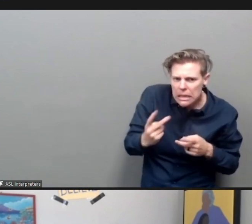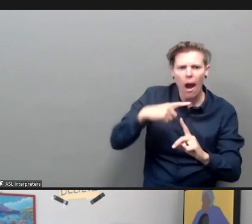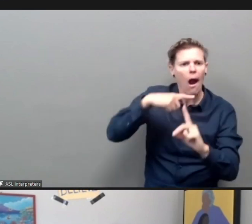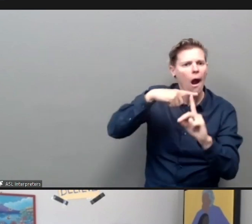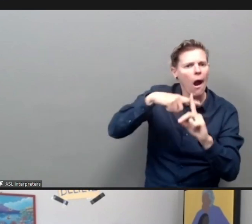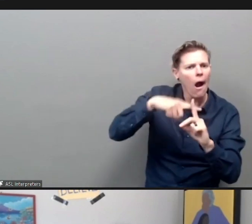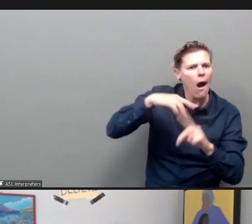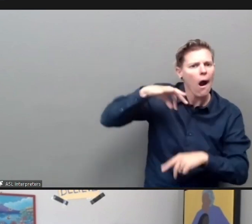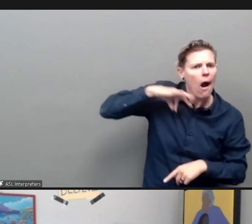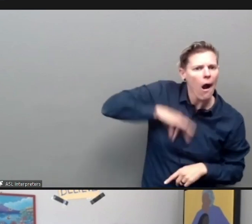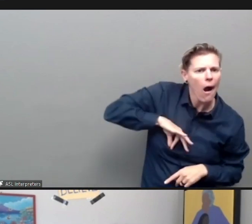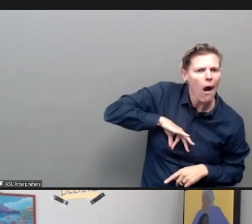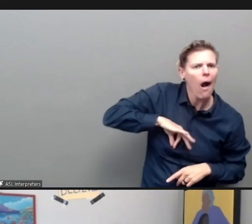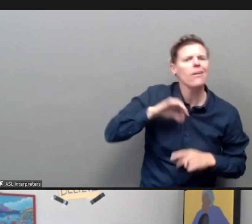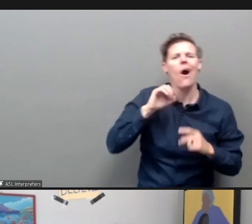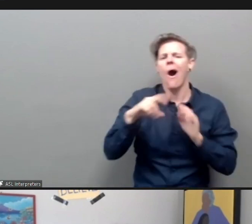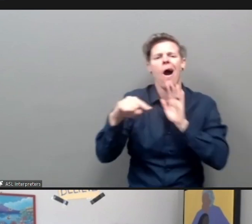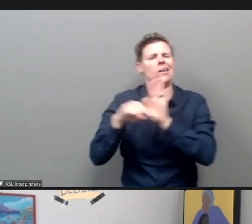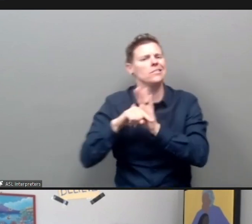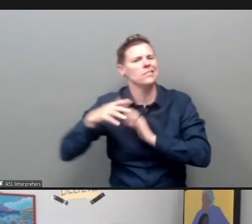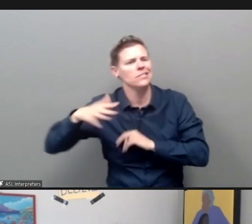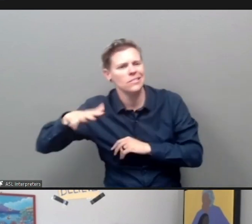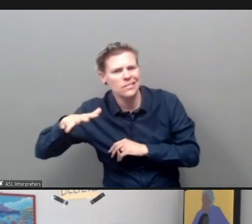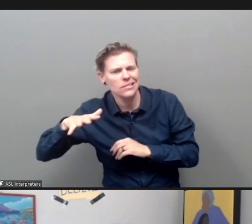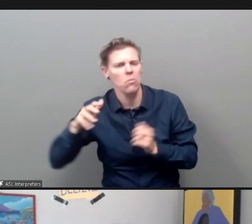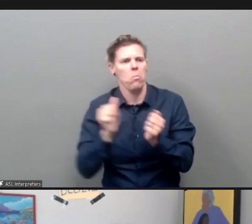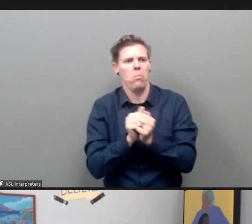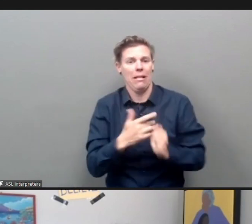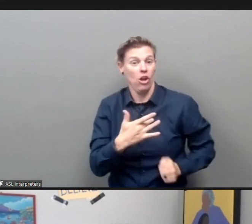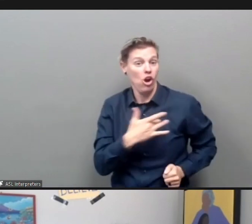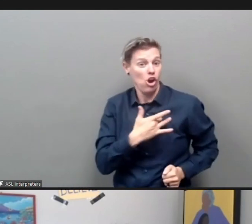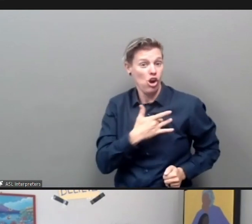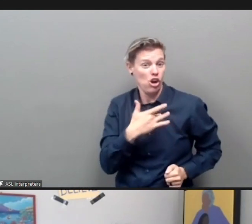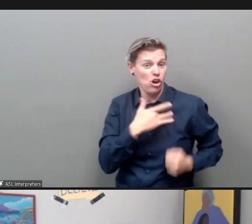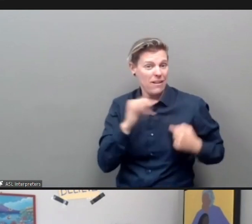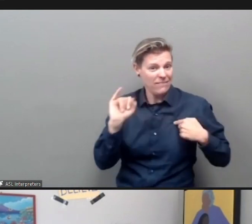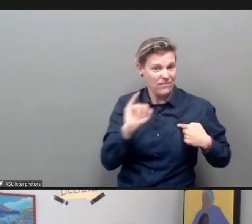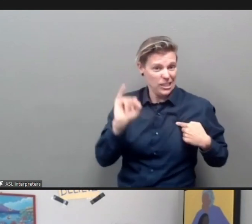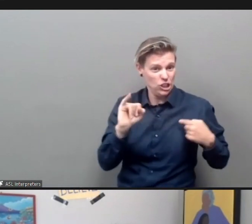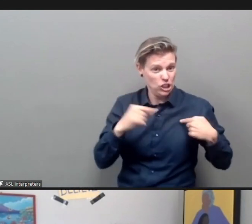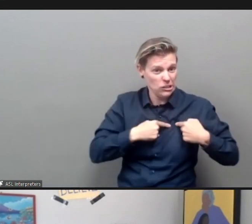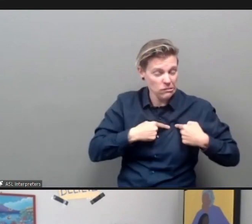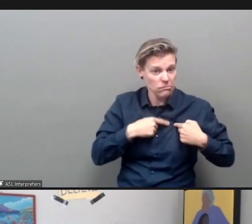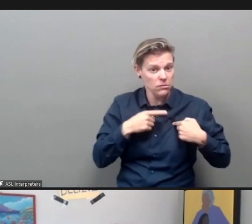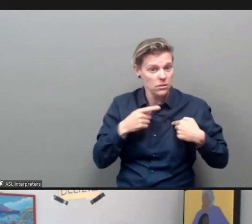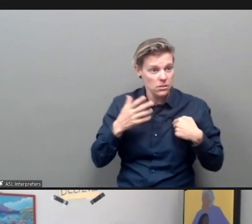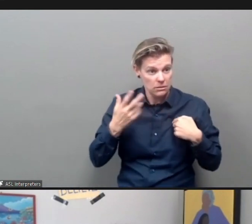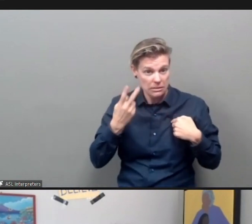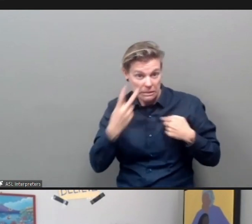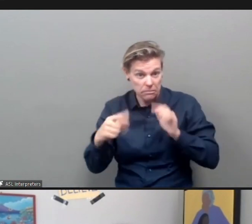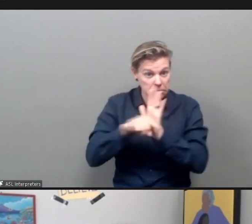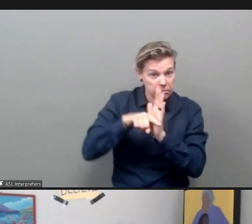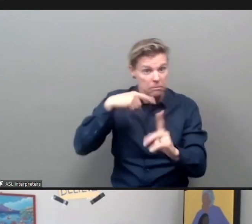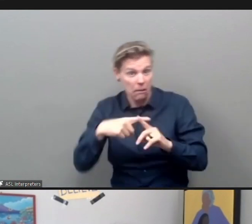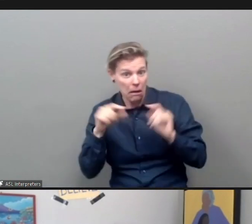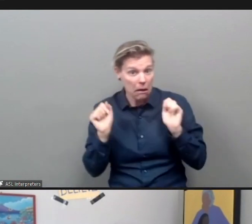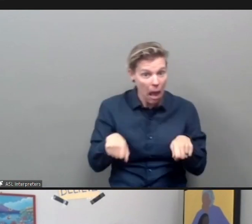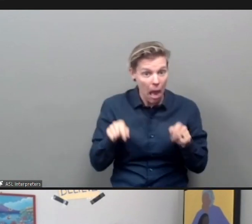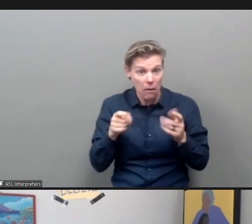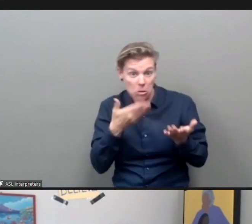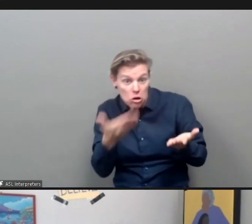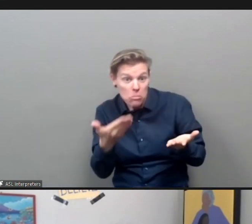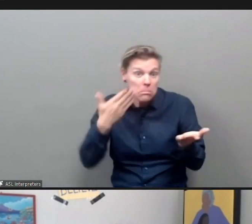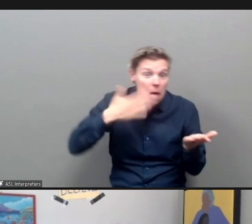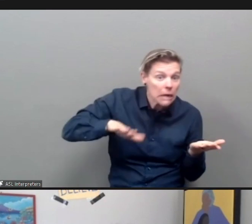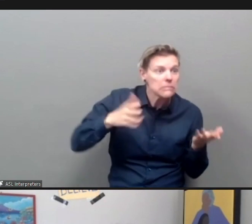of share a little bit of that, what their thought, obviously their thoughts were that the benefits outweigh the risks since you're approving it, but just maybe a little